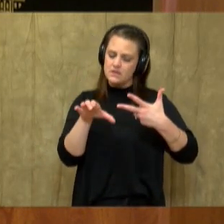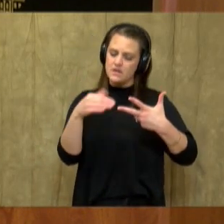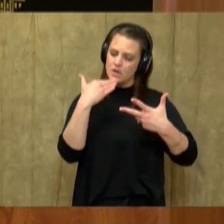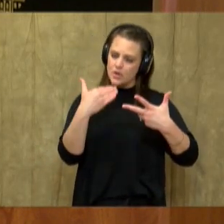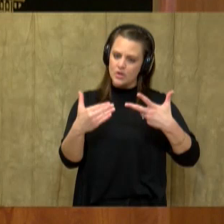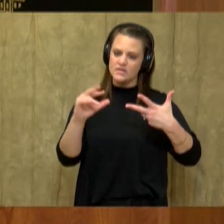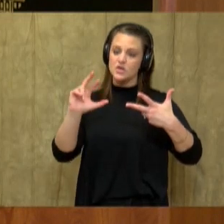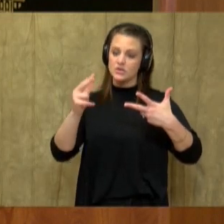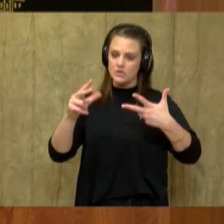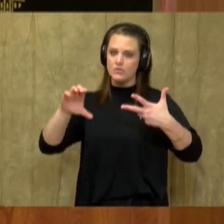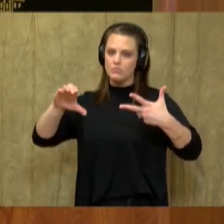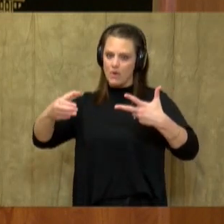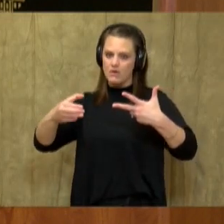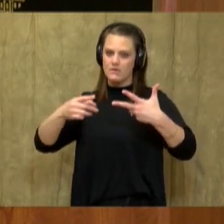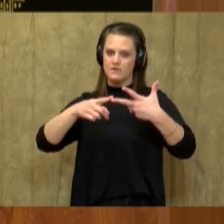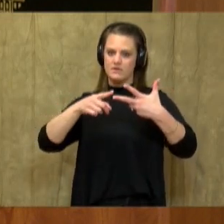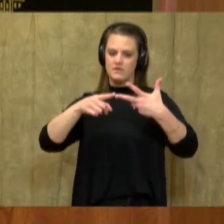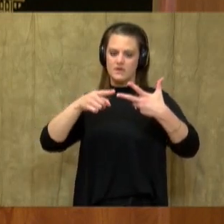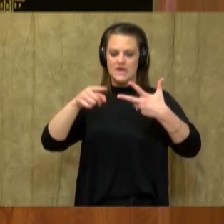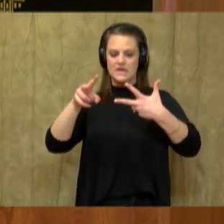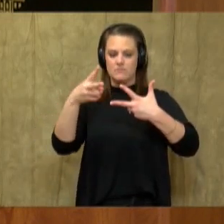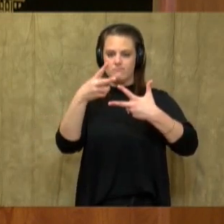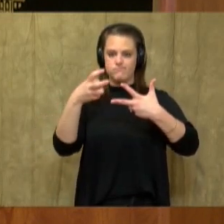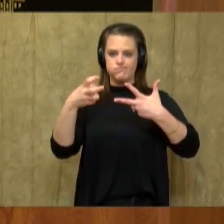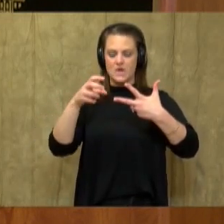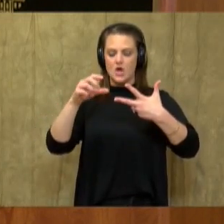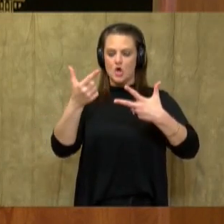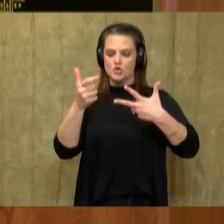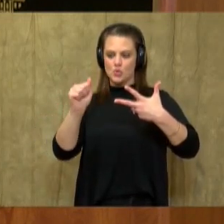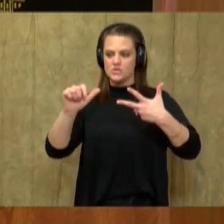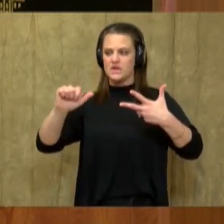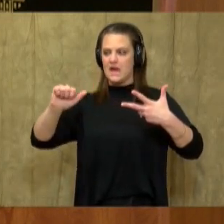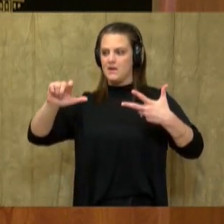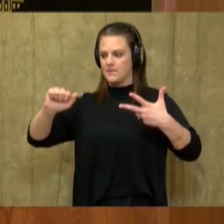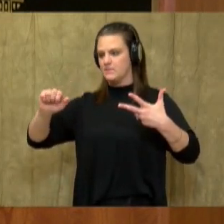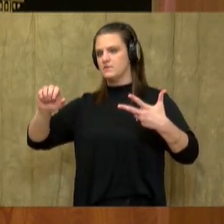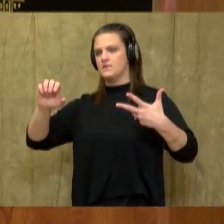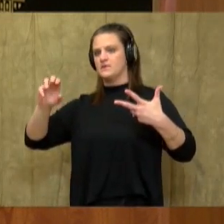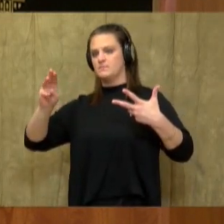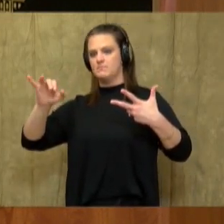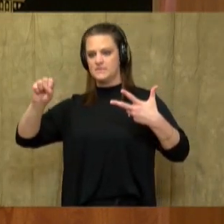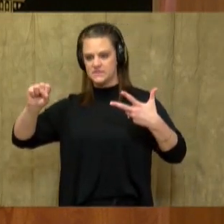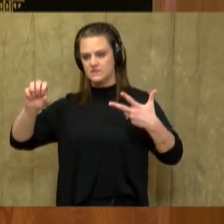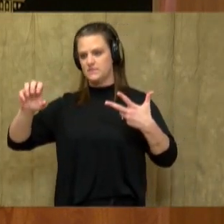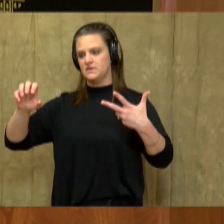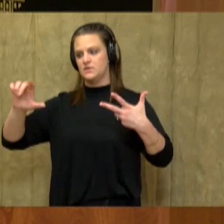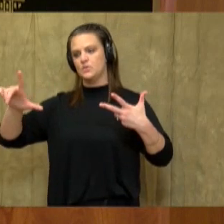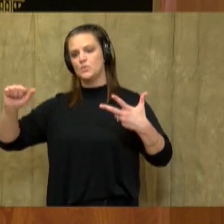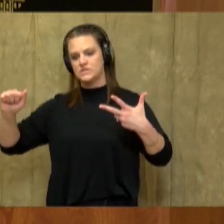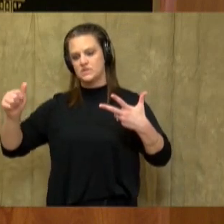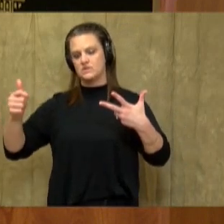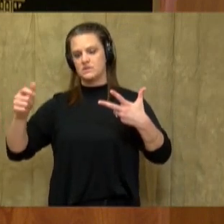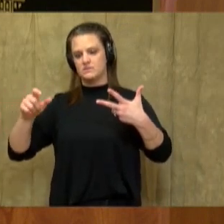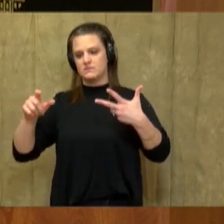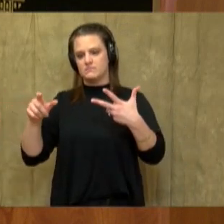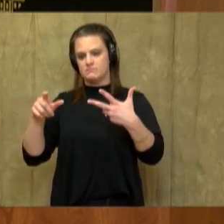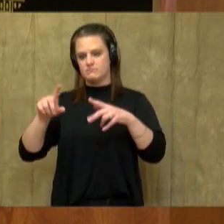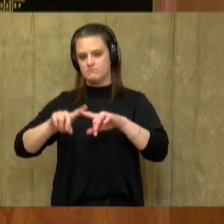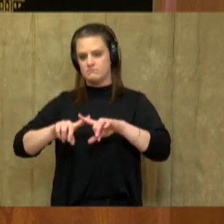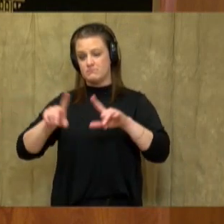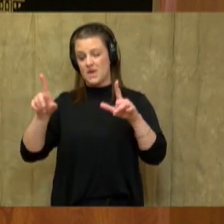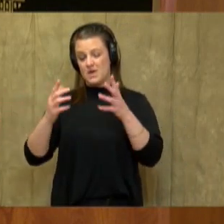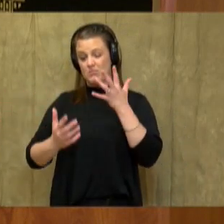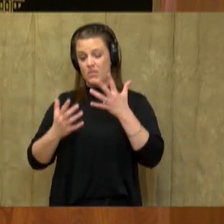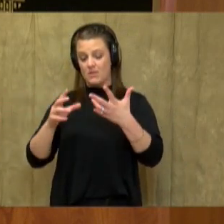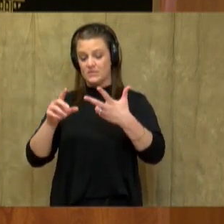a third-party candidate. He took Georgia, Alabama, Mississippi, Arkansas, and Louisiana. All of those electoral votes would have